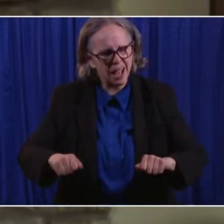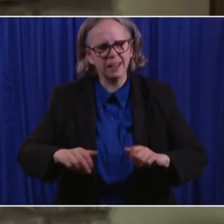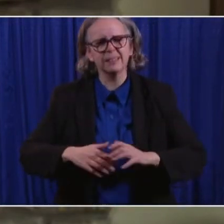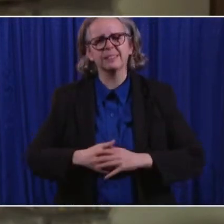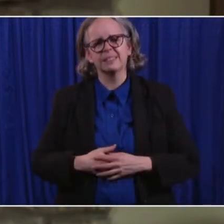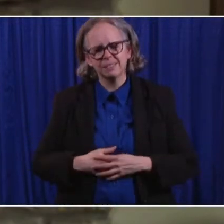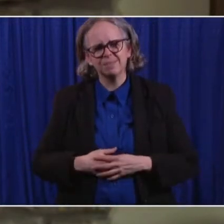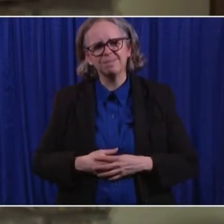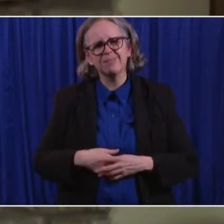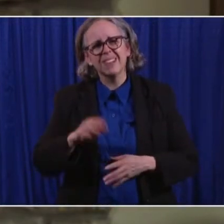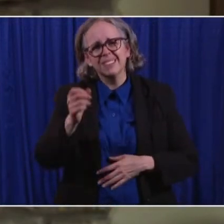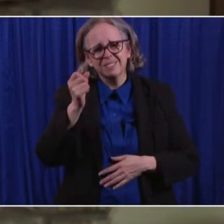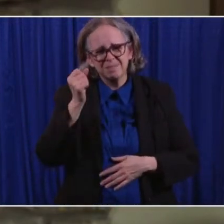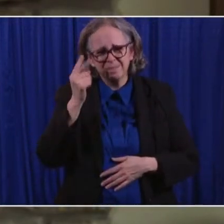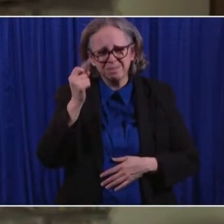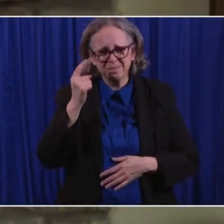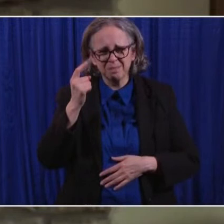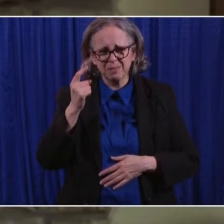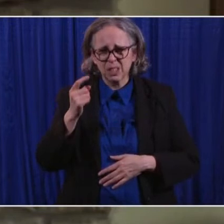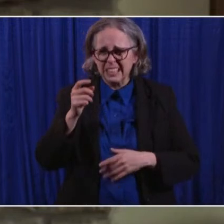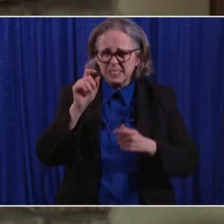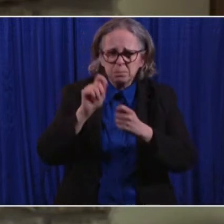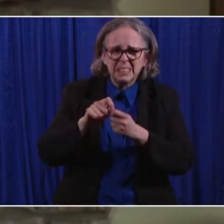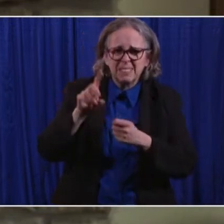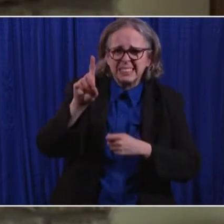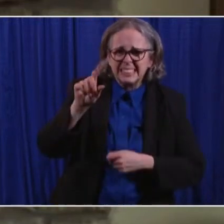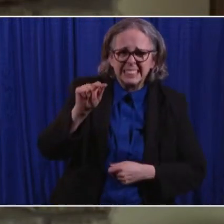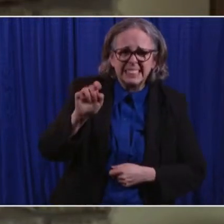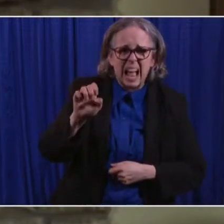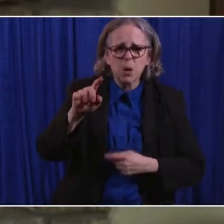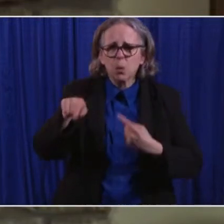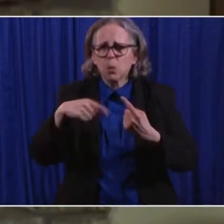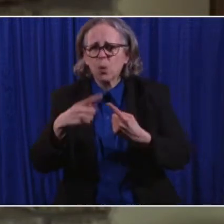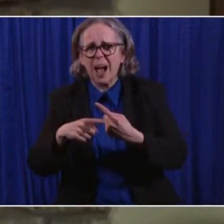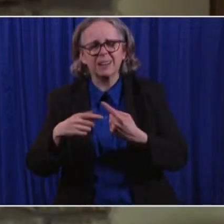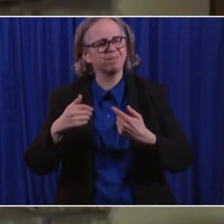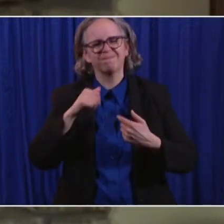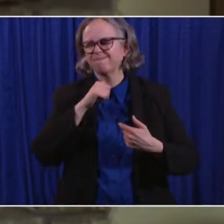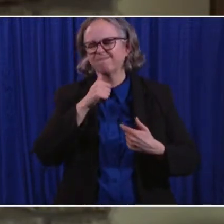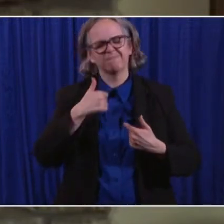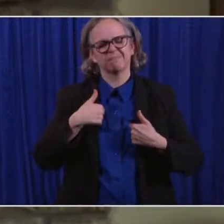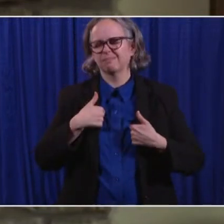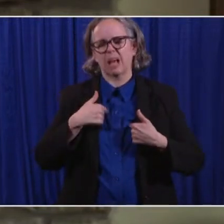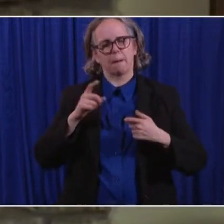date, I think, would be kind of an irresponsible thing to do, and I can't do that.